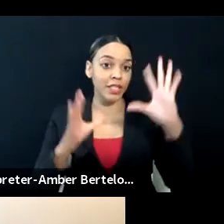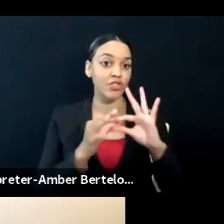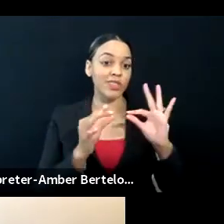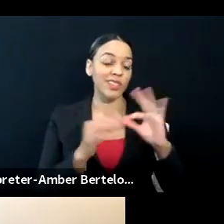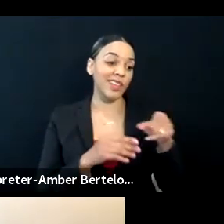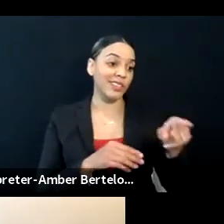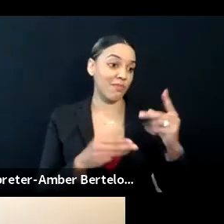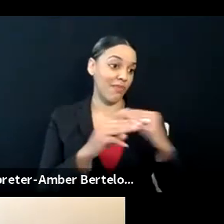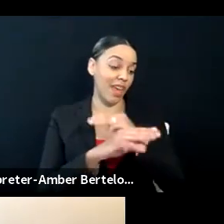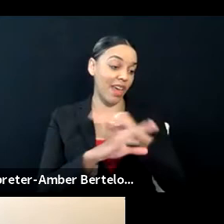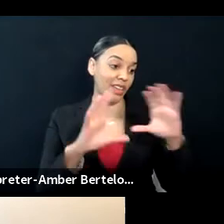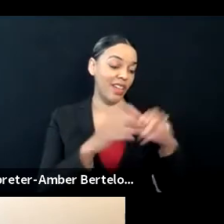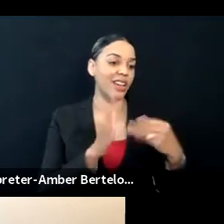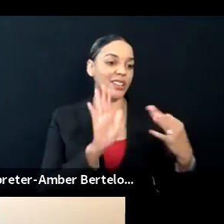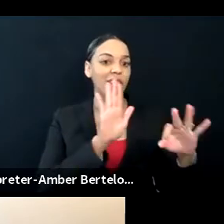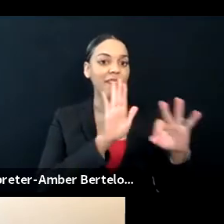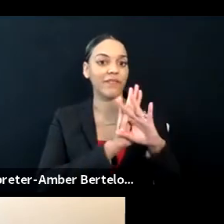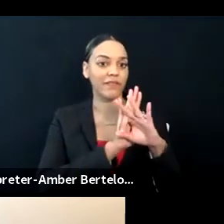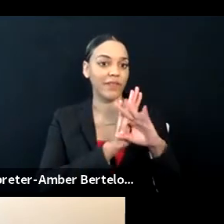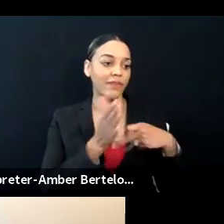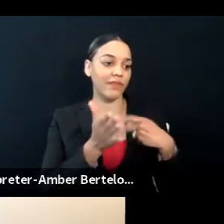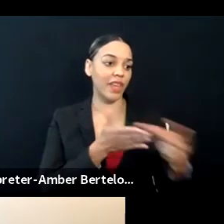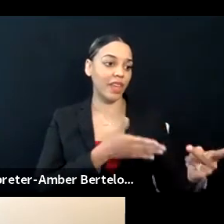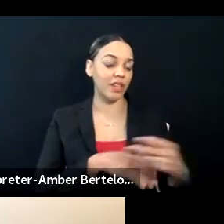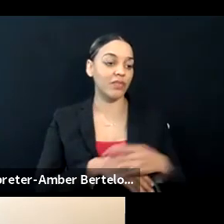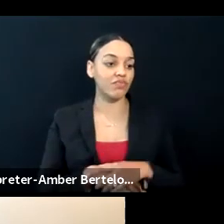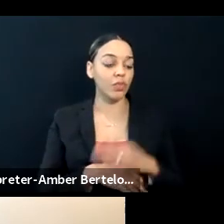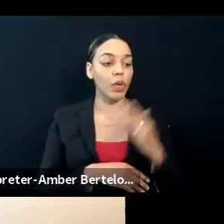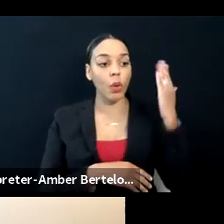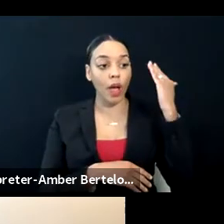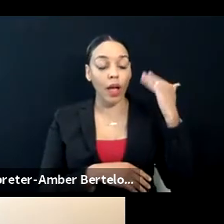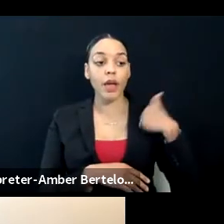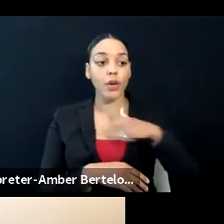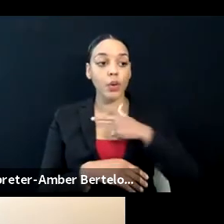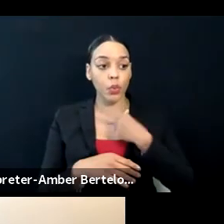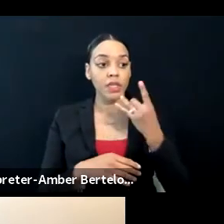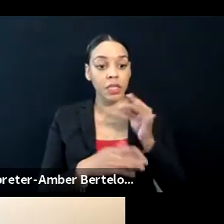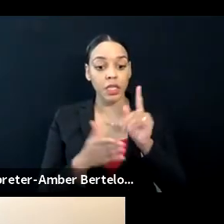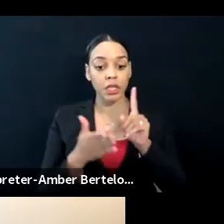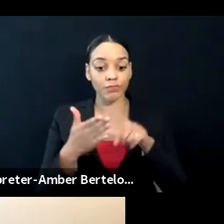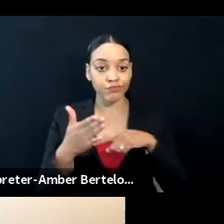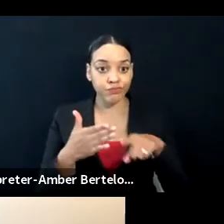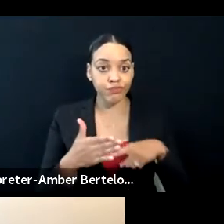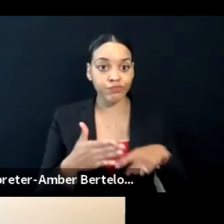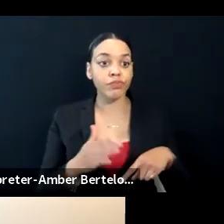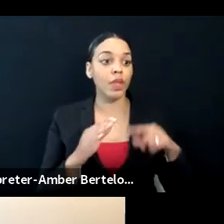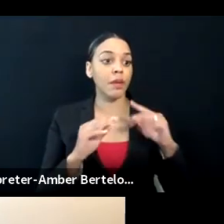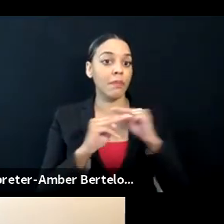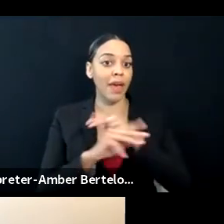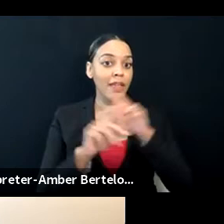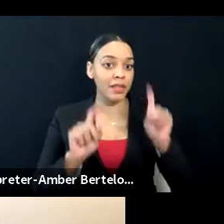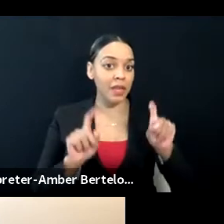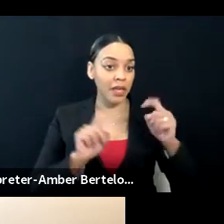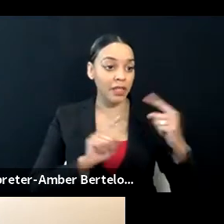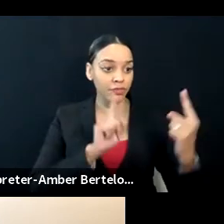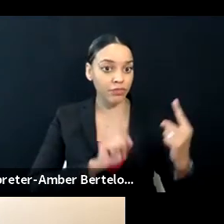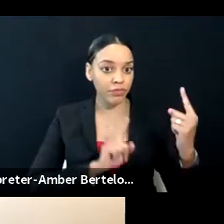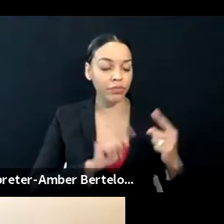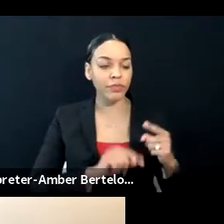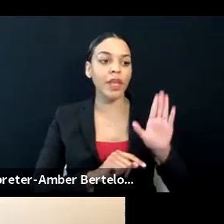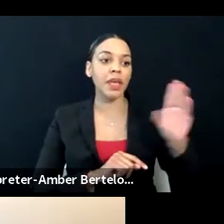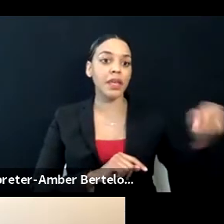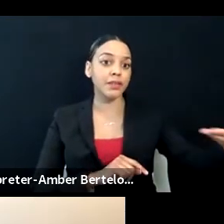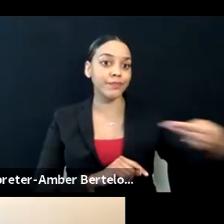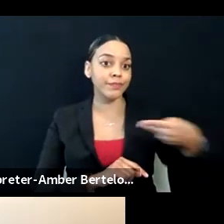in math because we graded the math test in person and his didn't get turned